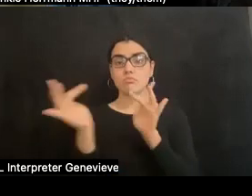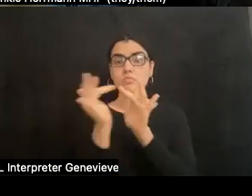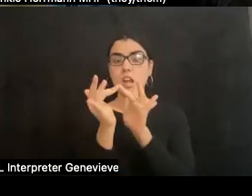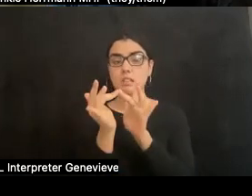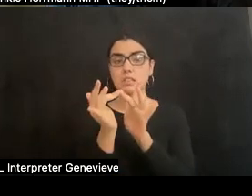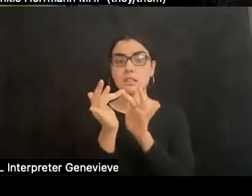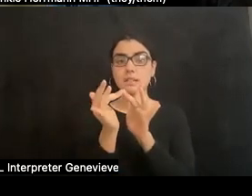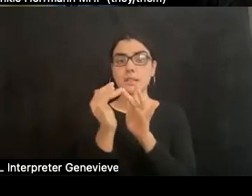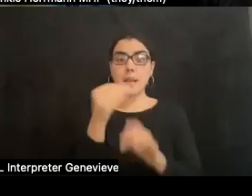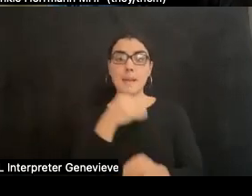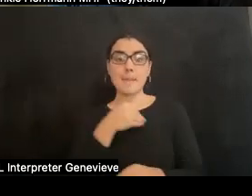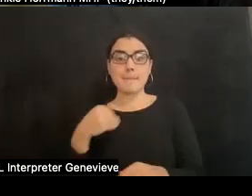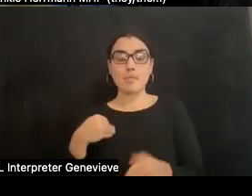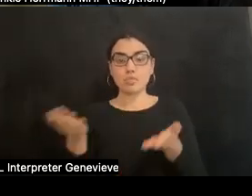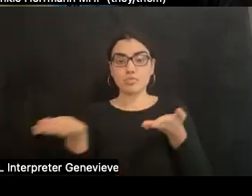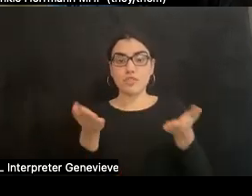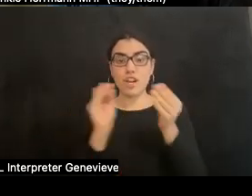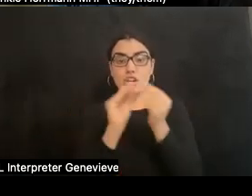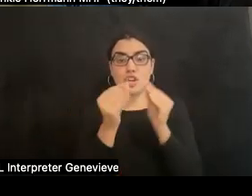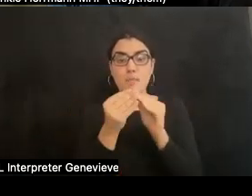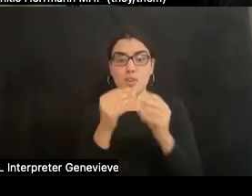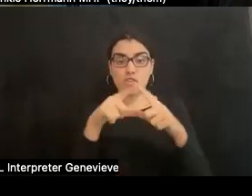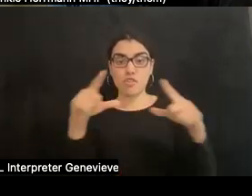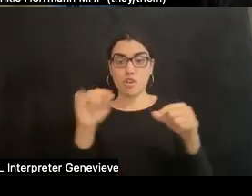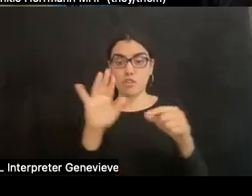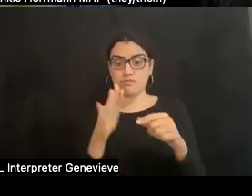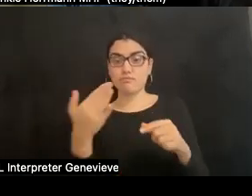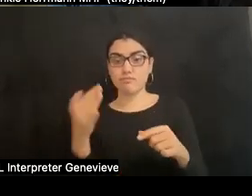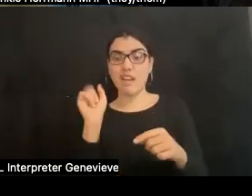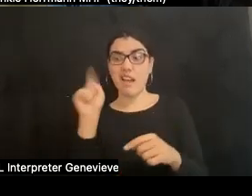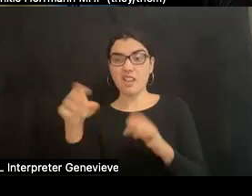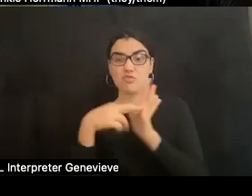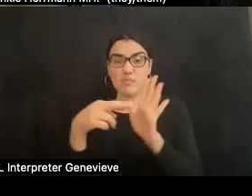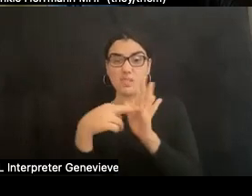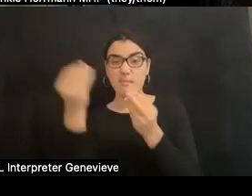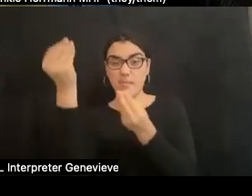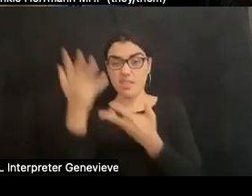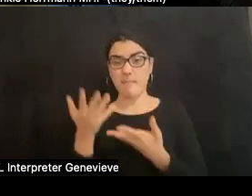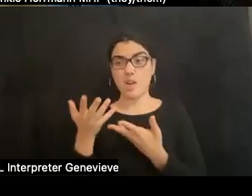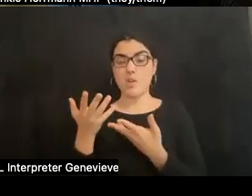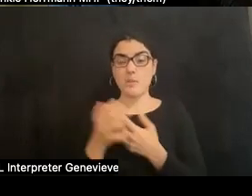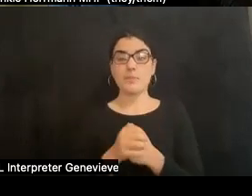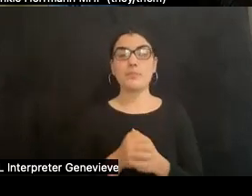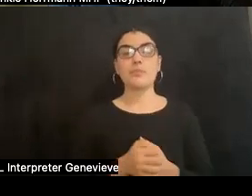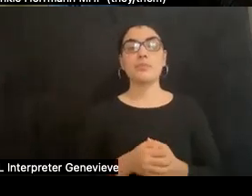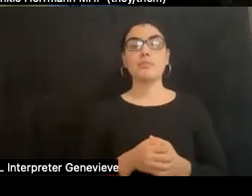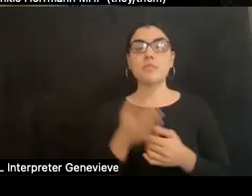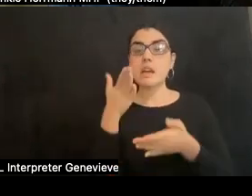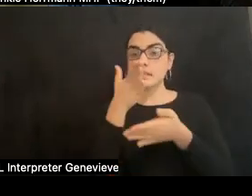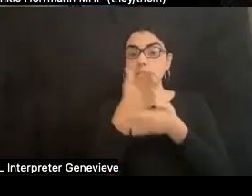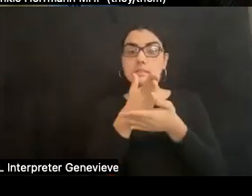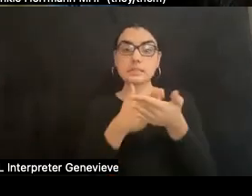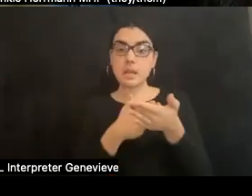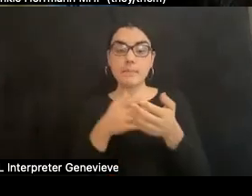the member services number on the back of your card and ask that representative to let you know. There are some things where you do not